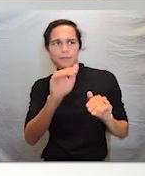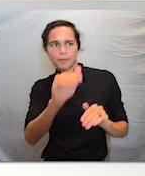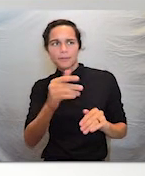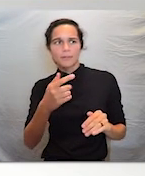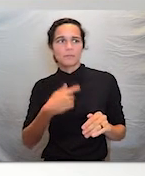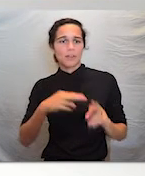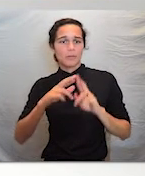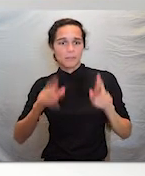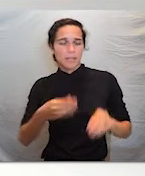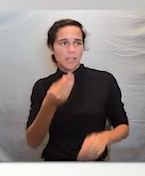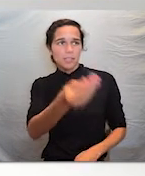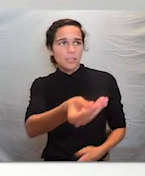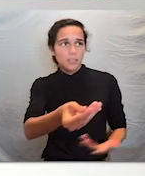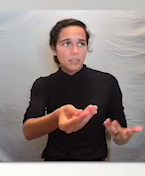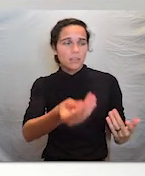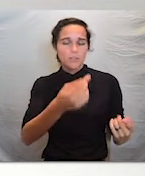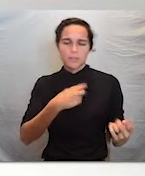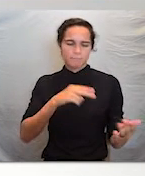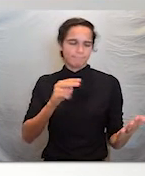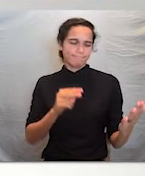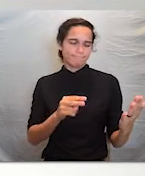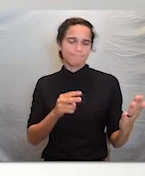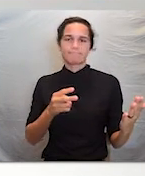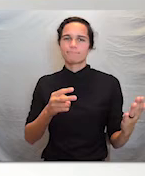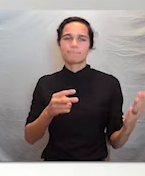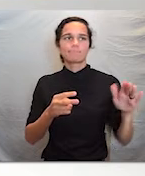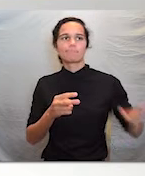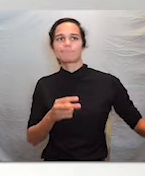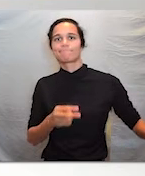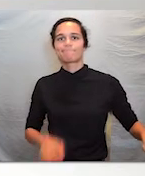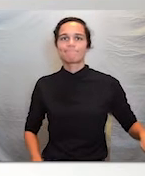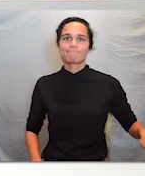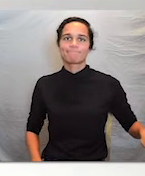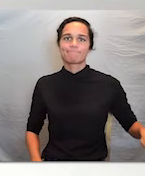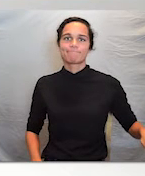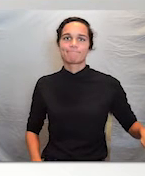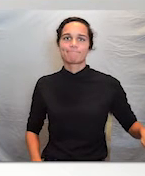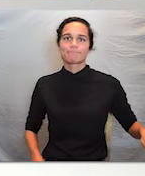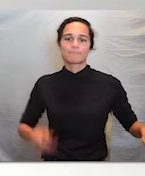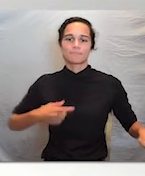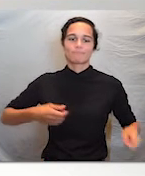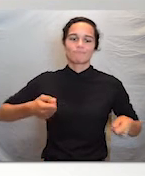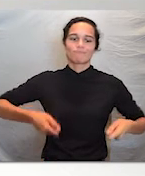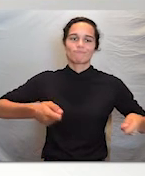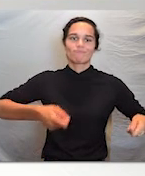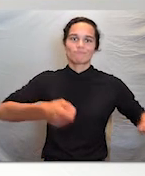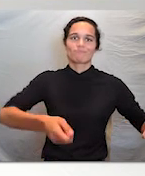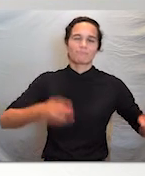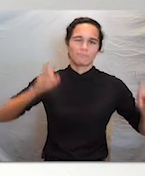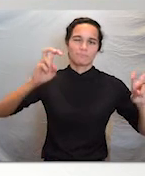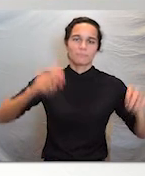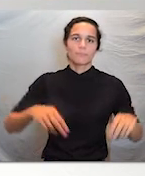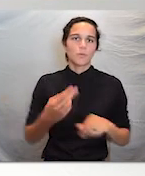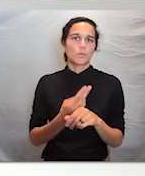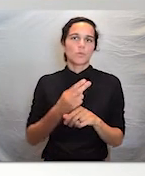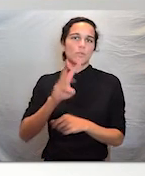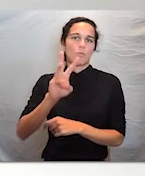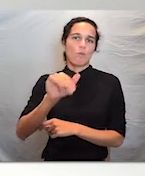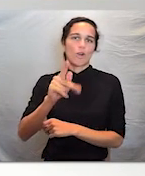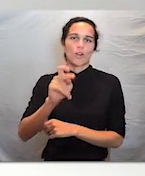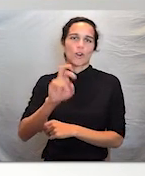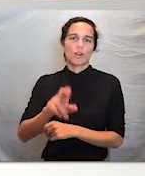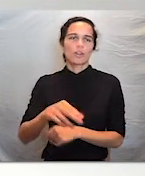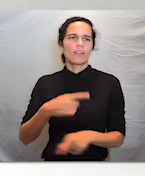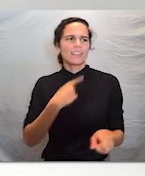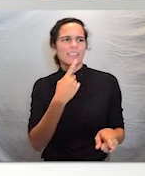look at the walker, and I see them put the resume to the side. And I would have to go back and say, I need you to give